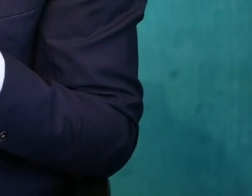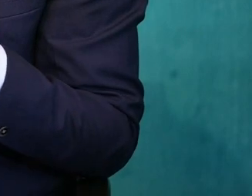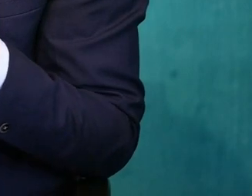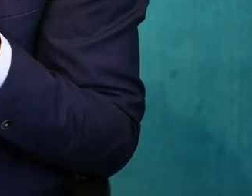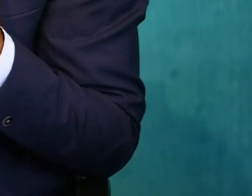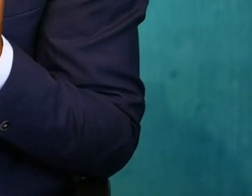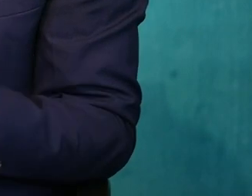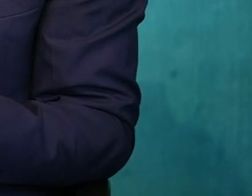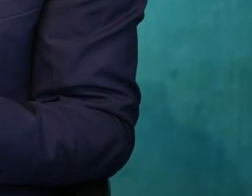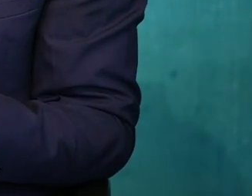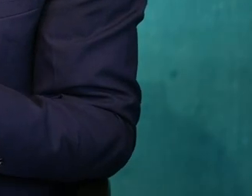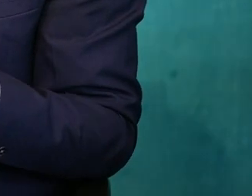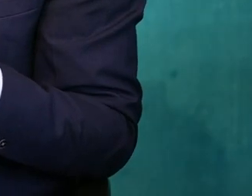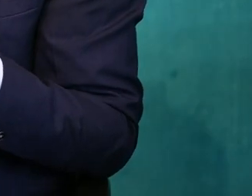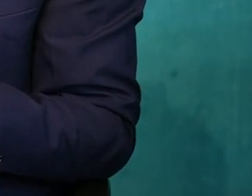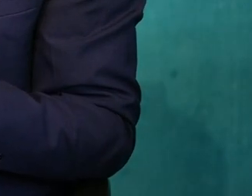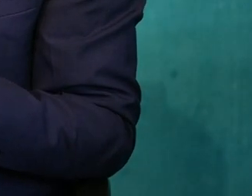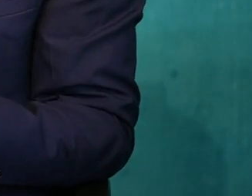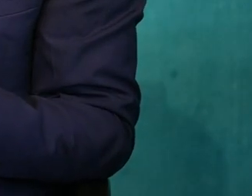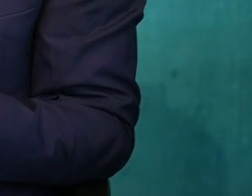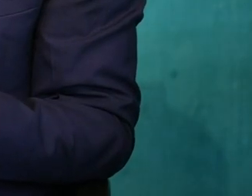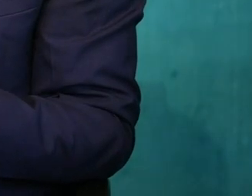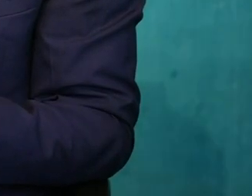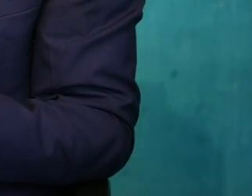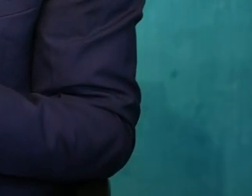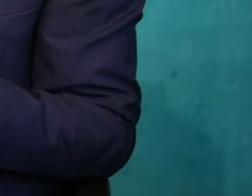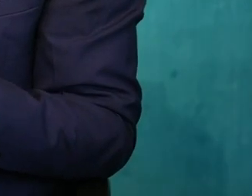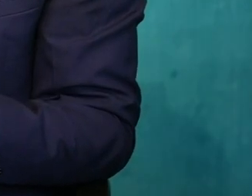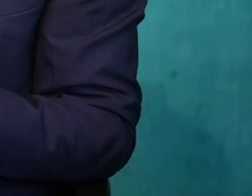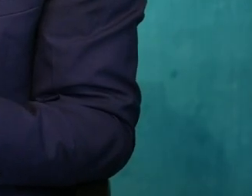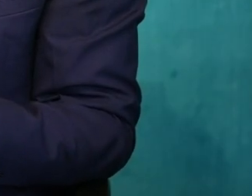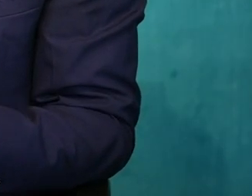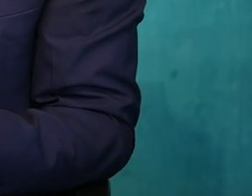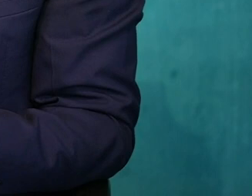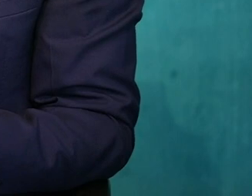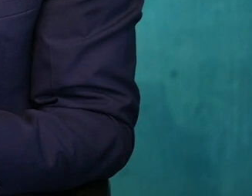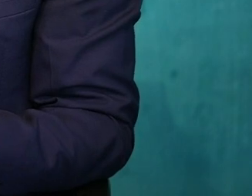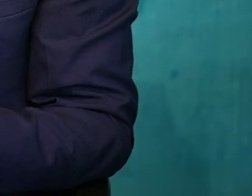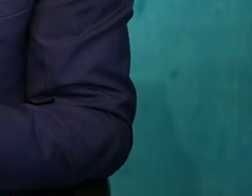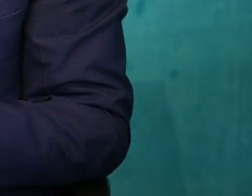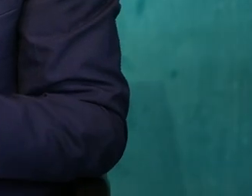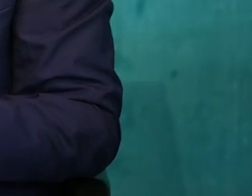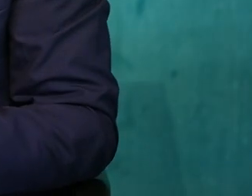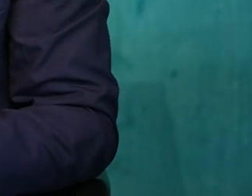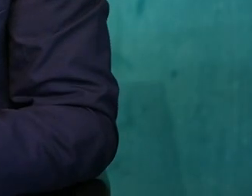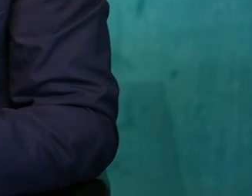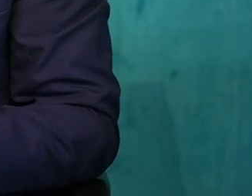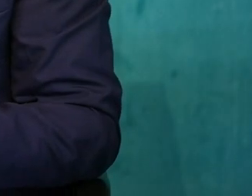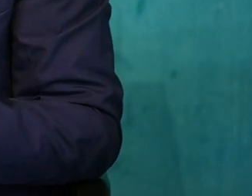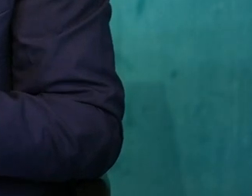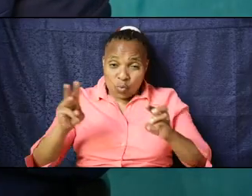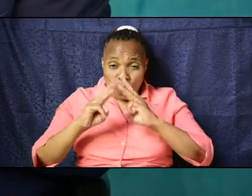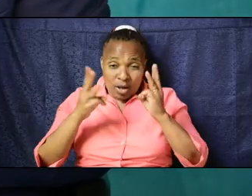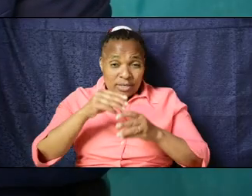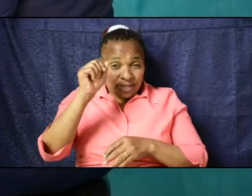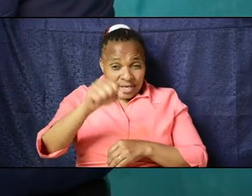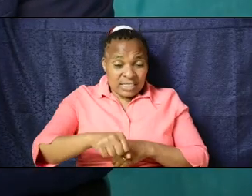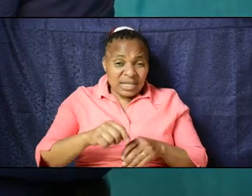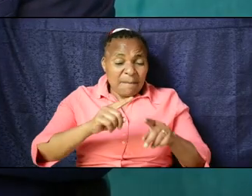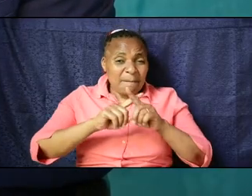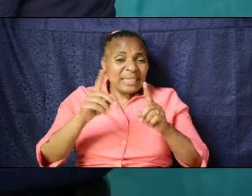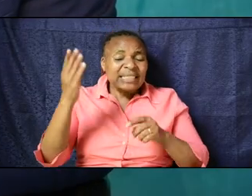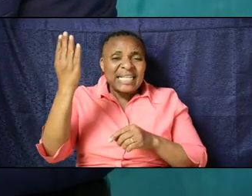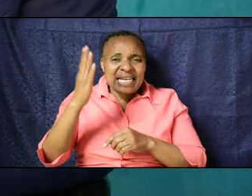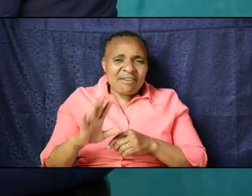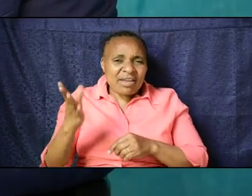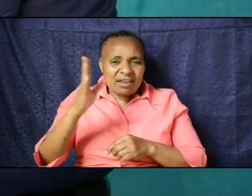and the only thing that keeps coming into our lives is that God is warning us. Like, yes, you are in this world, but don't be